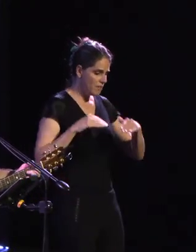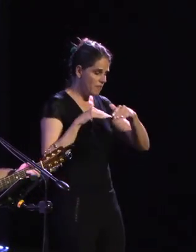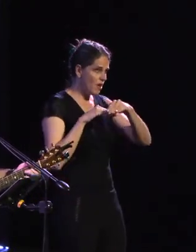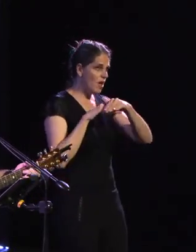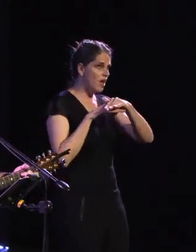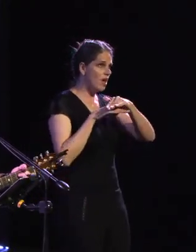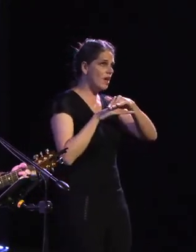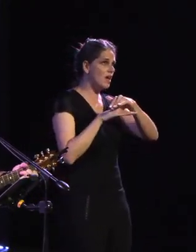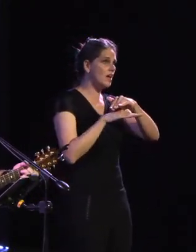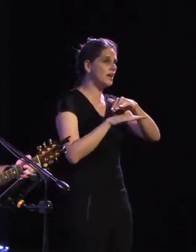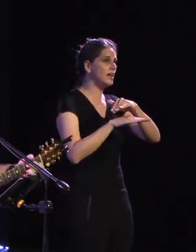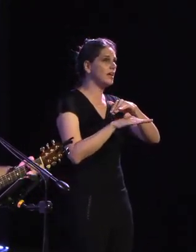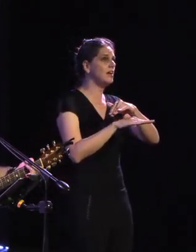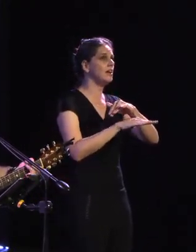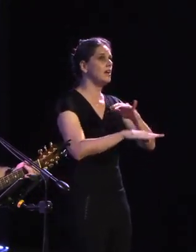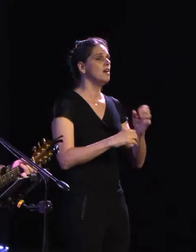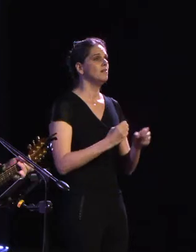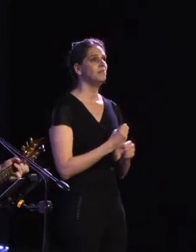very body